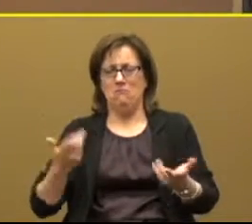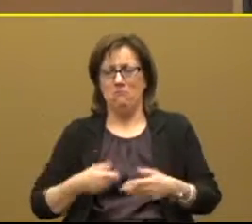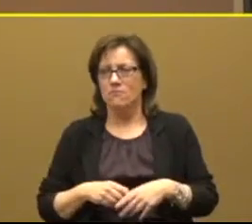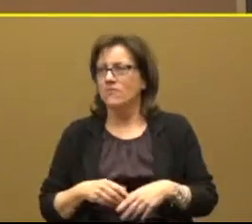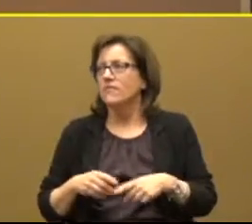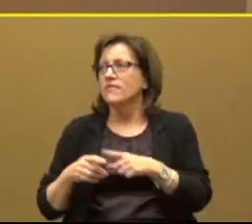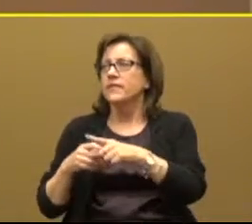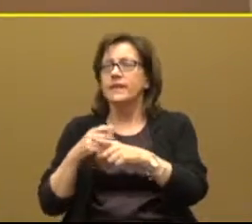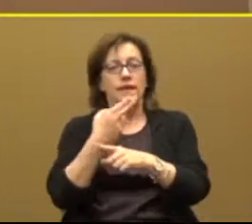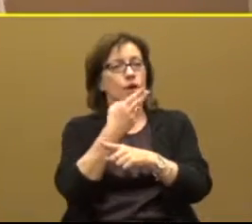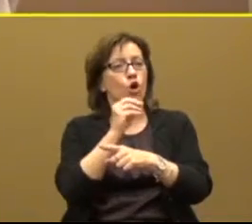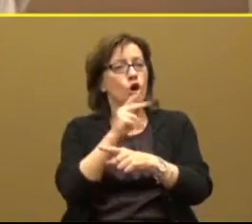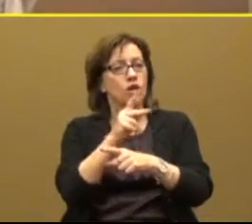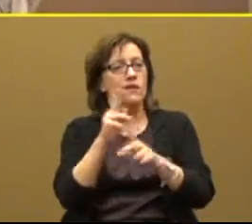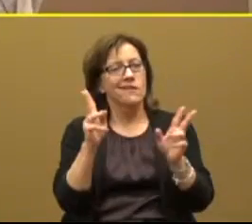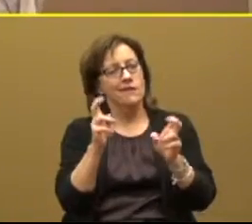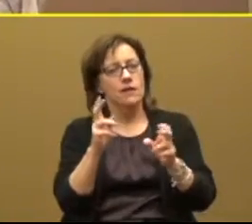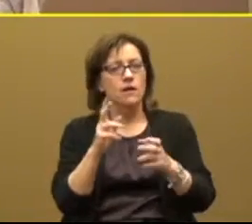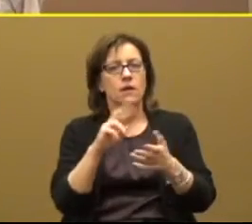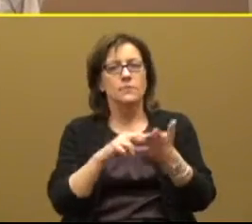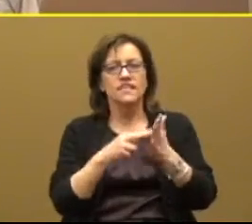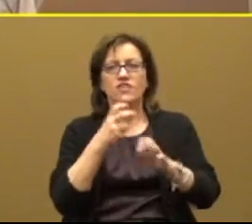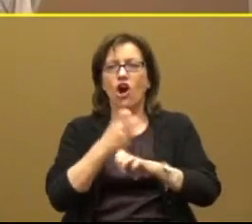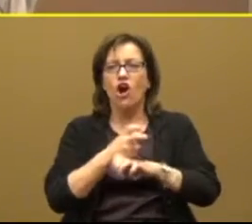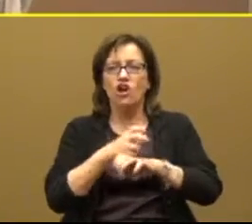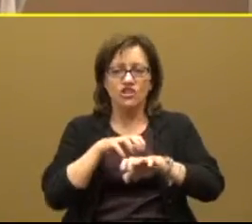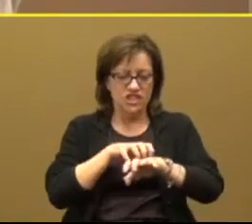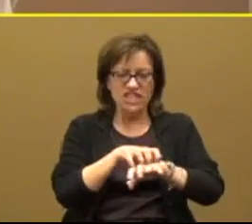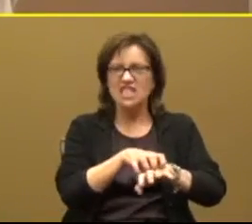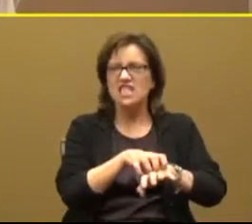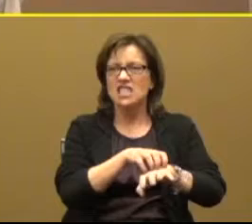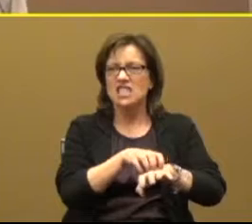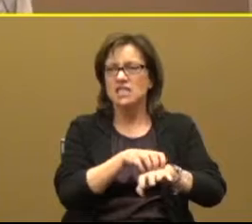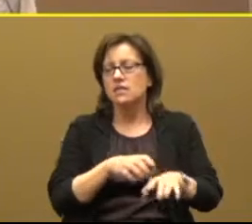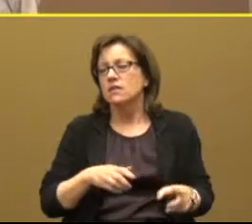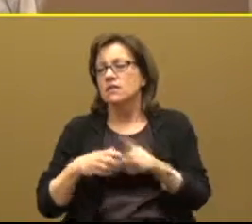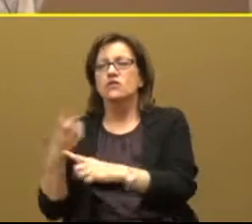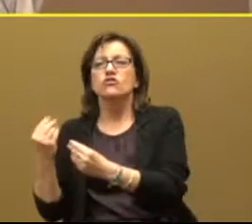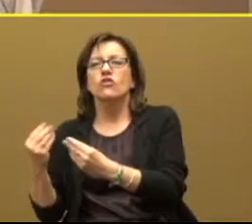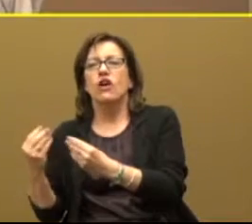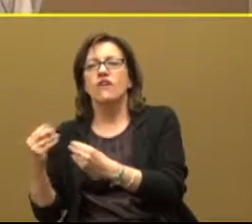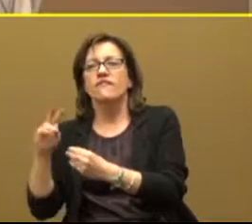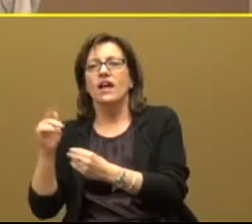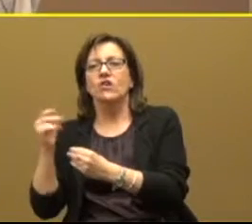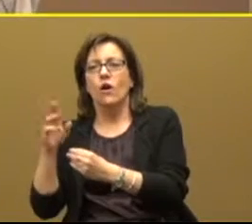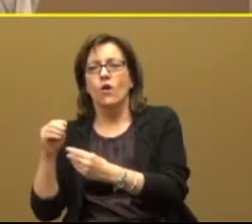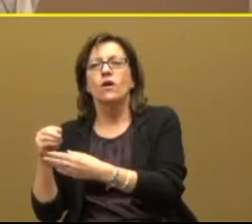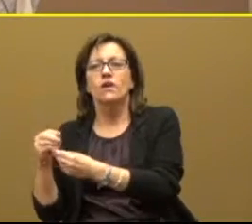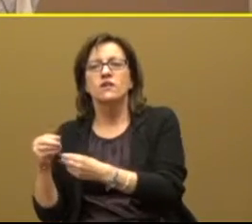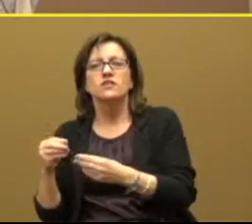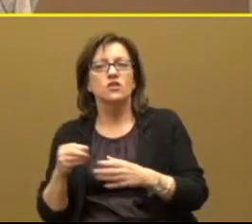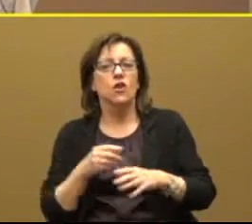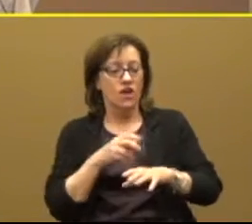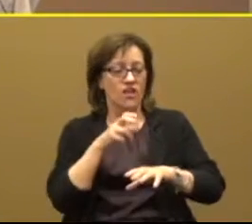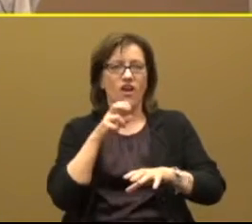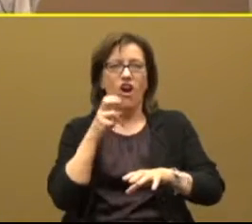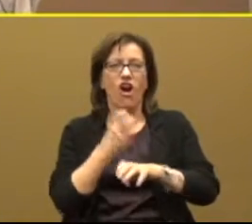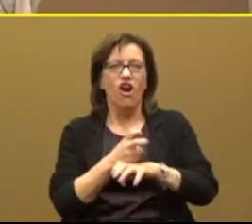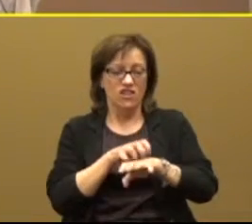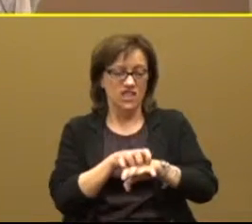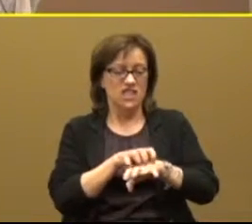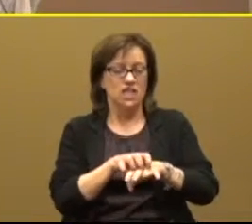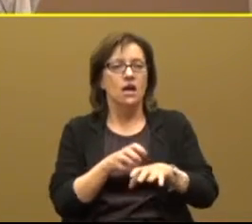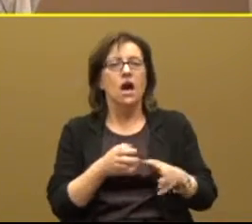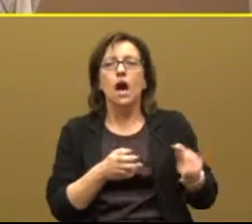is hard, and soft is, so I always put the hard on the hard surfaces, like